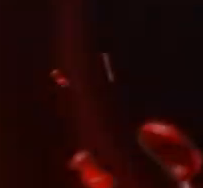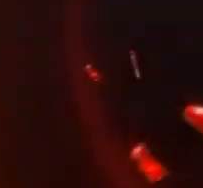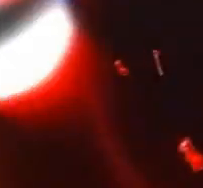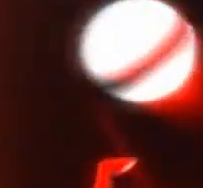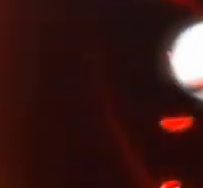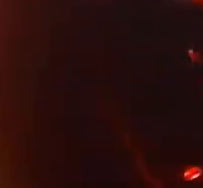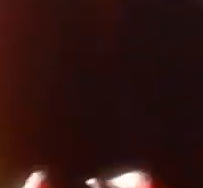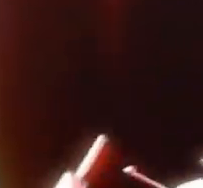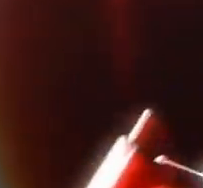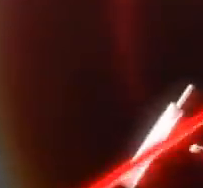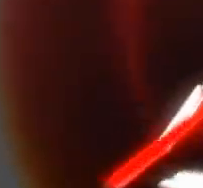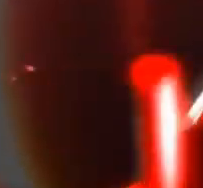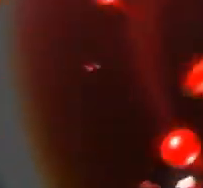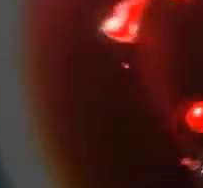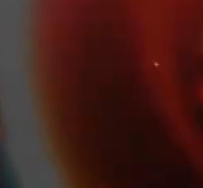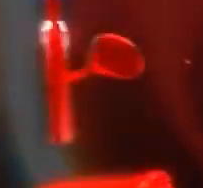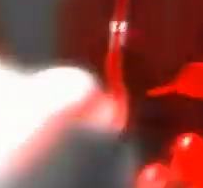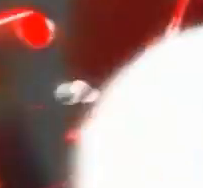hits.